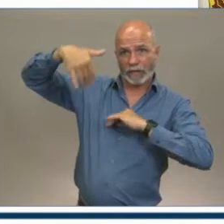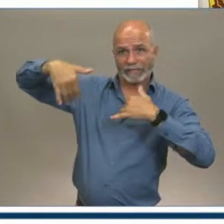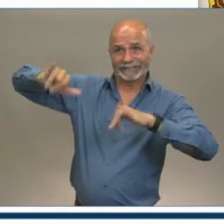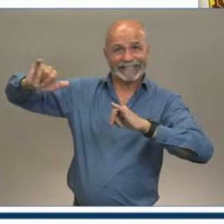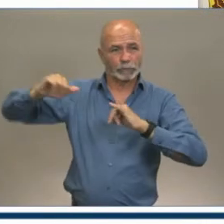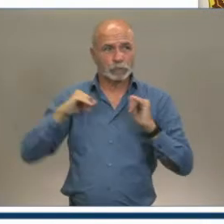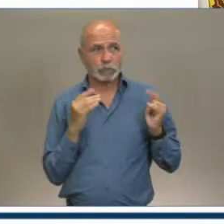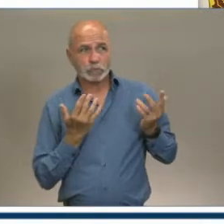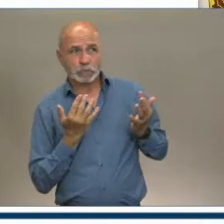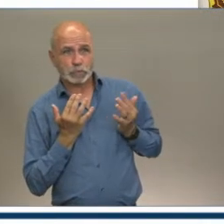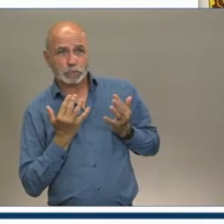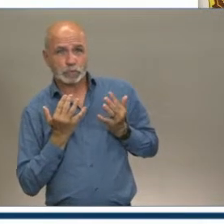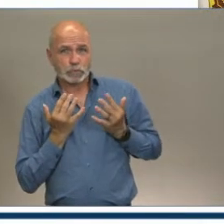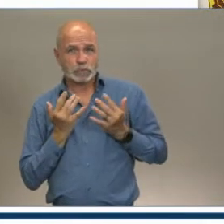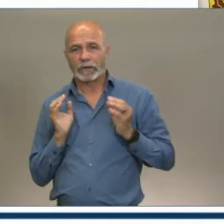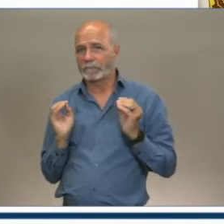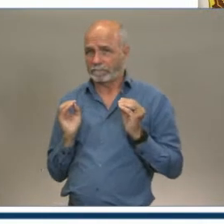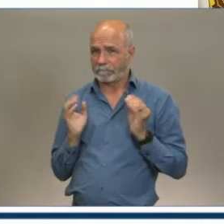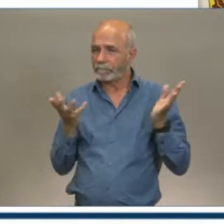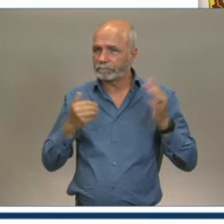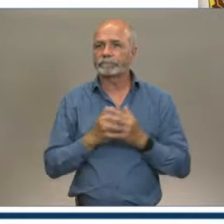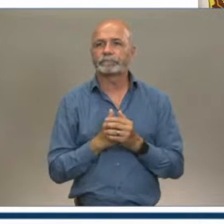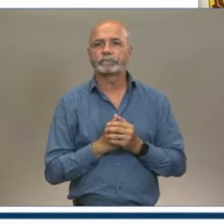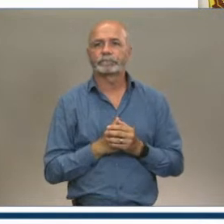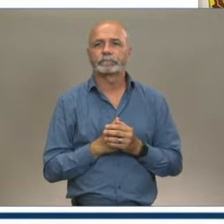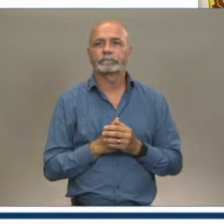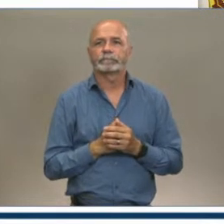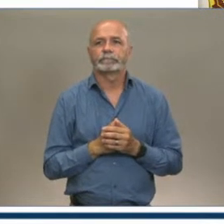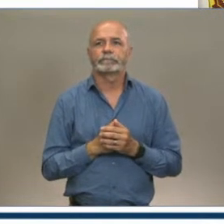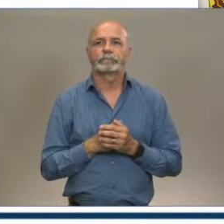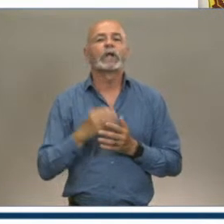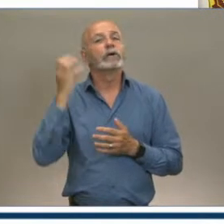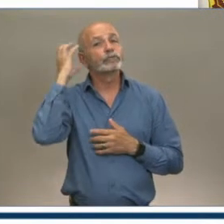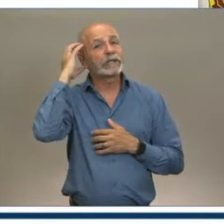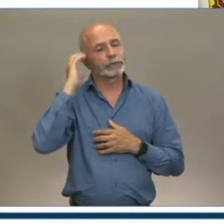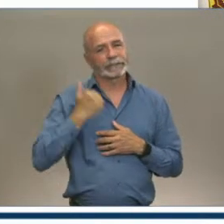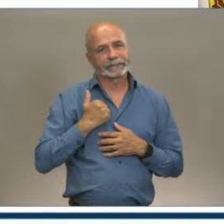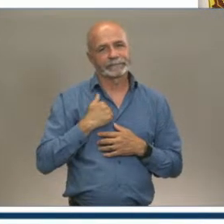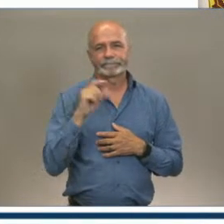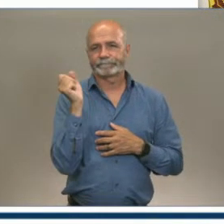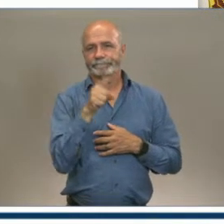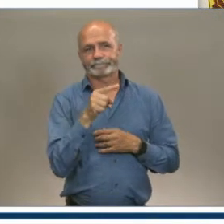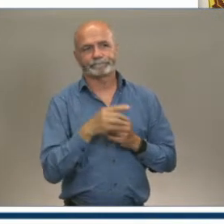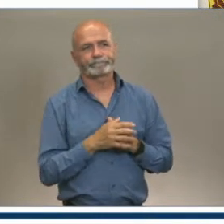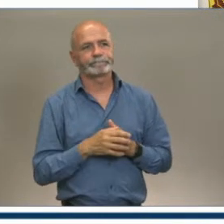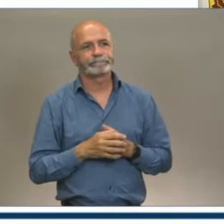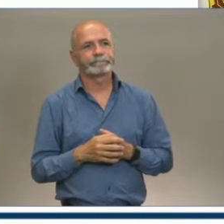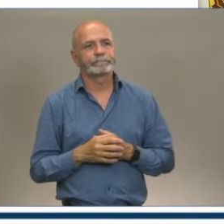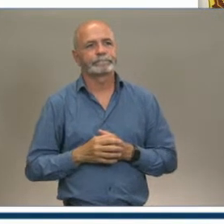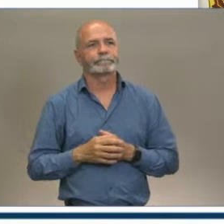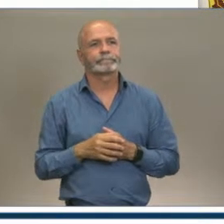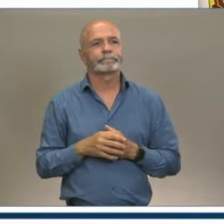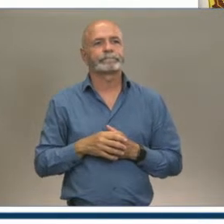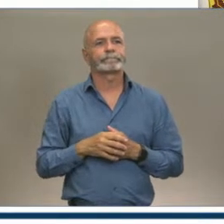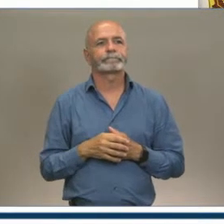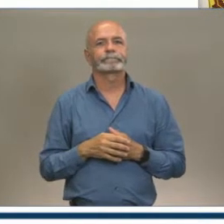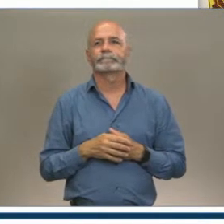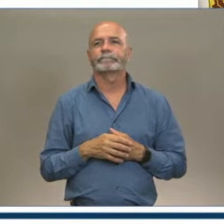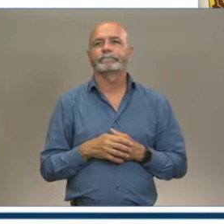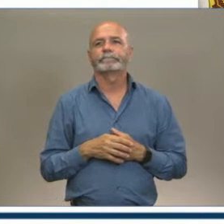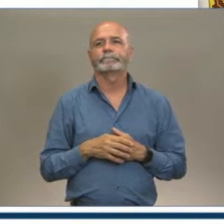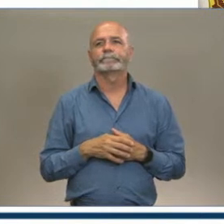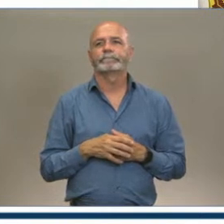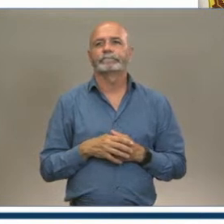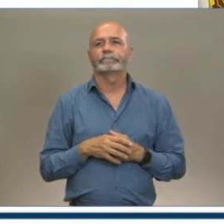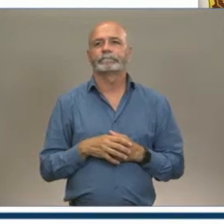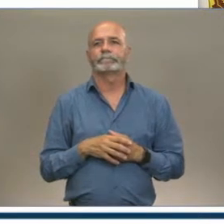Blanc with Radio Canada. Go ahead, Adrian. Good afternoon. I understand that Atlantic Canadians do not need